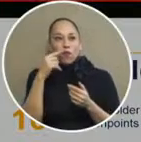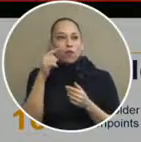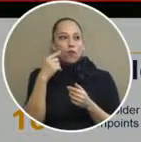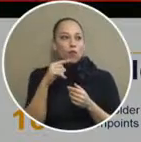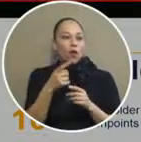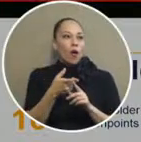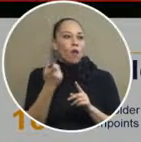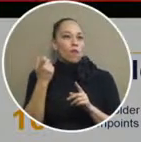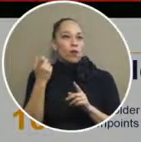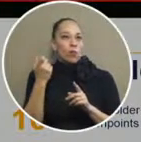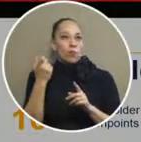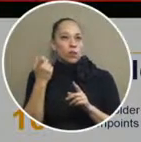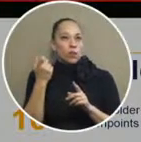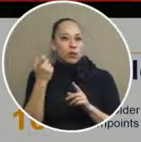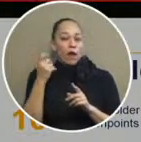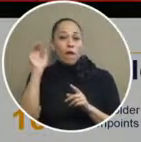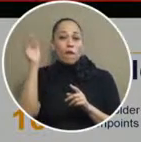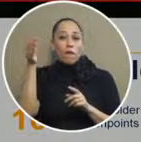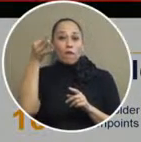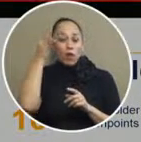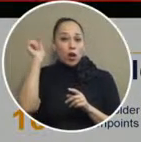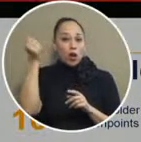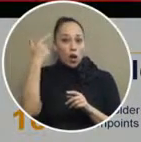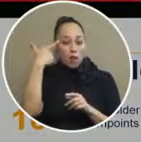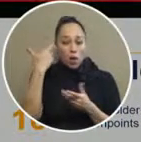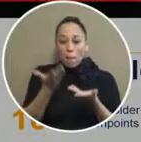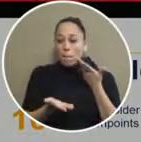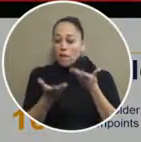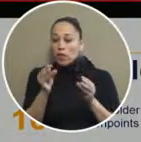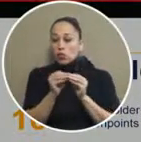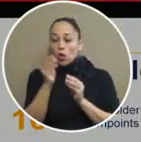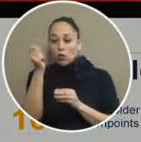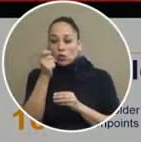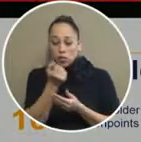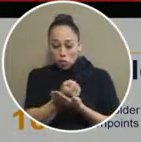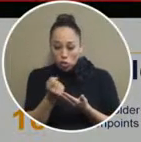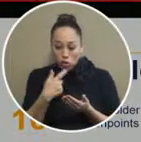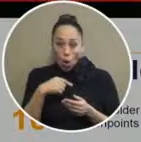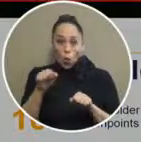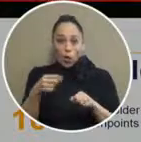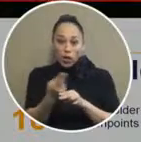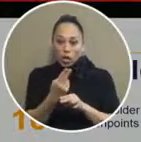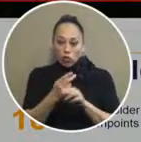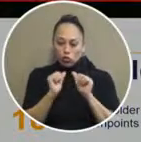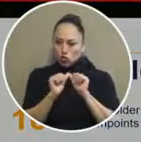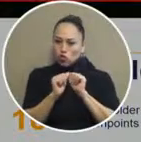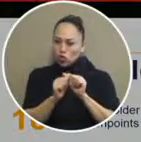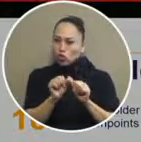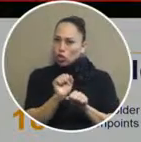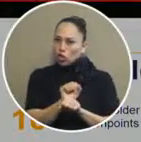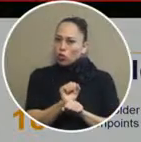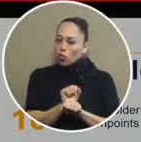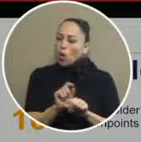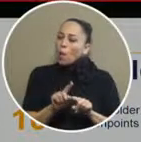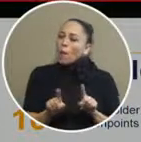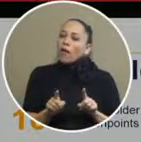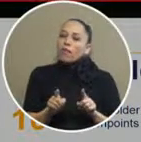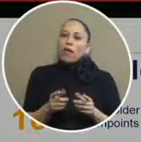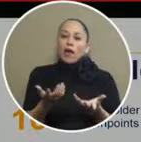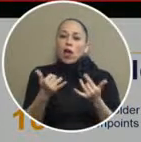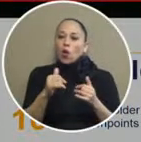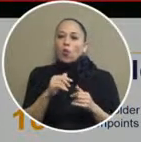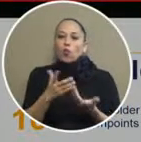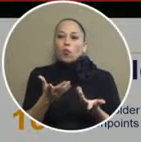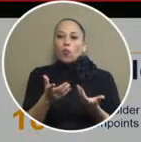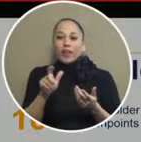from the federal government. There may be other grant sources that we can use to continue this work. But if we're not measuring